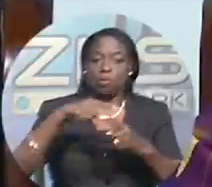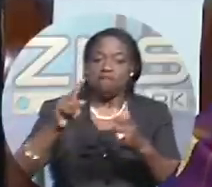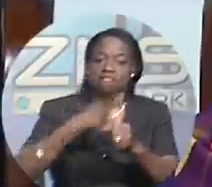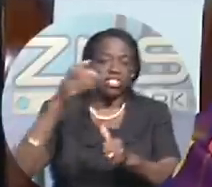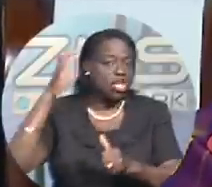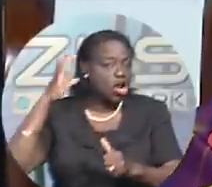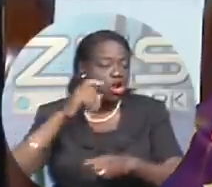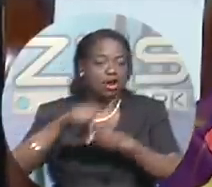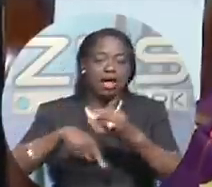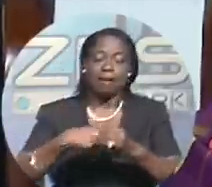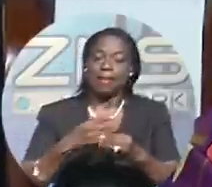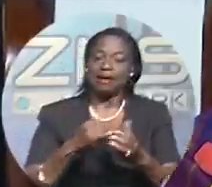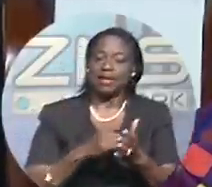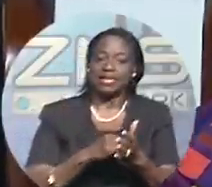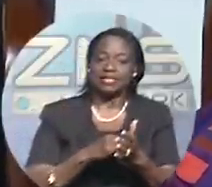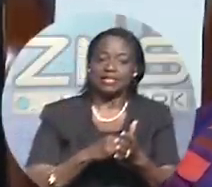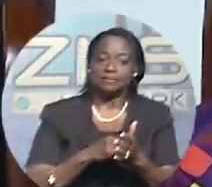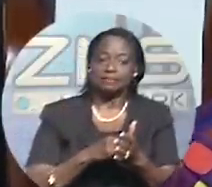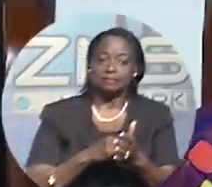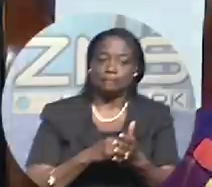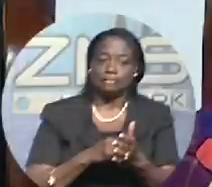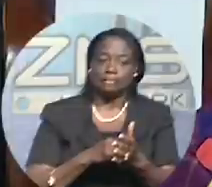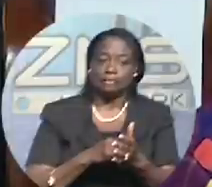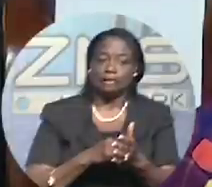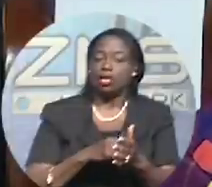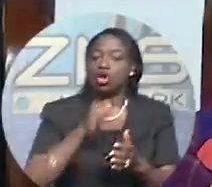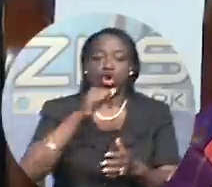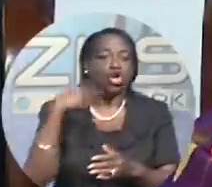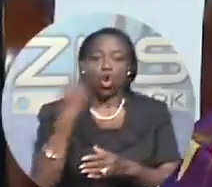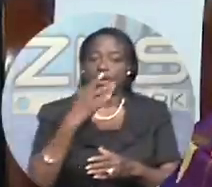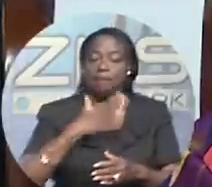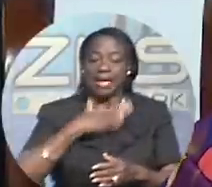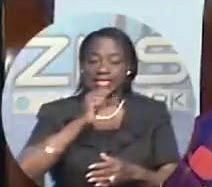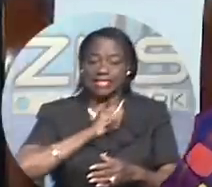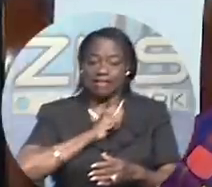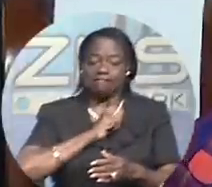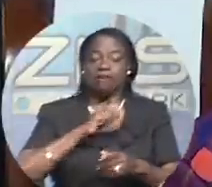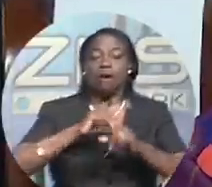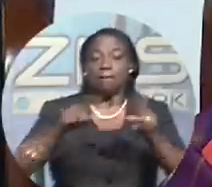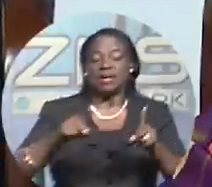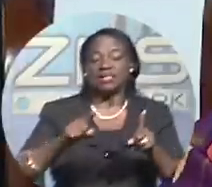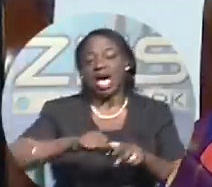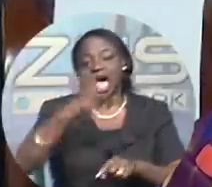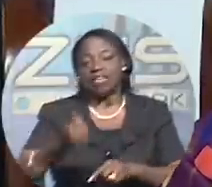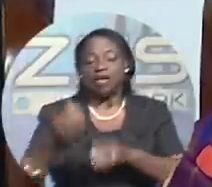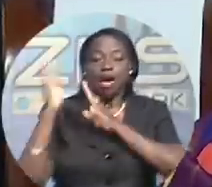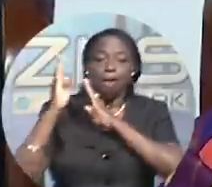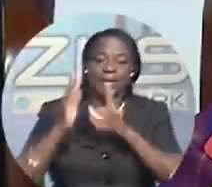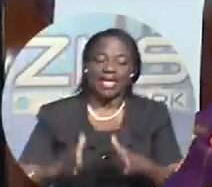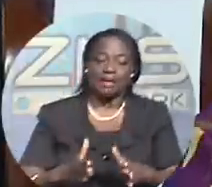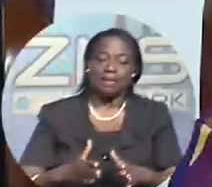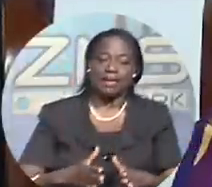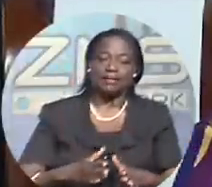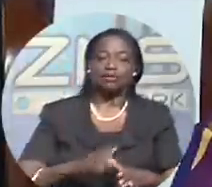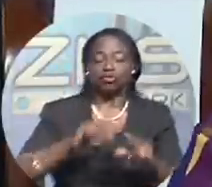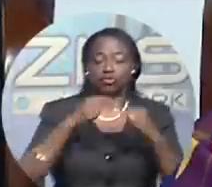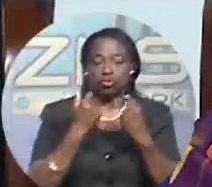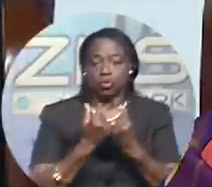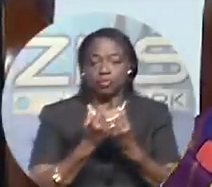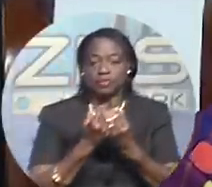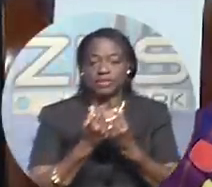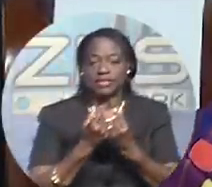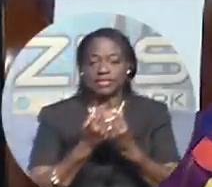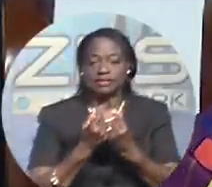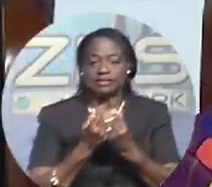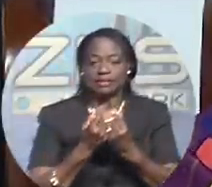the competition, not just myself, but a lot of other Bahamian entertainers, we were a little skeptical about it, you know, especially seeing that it would have been